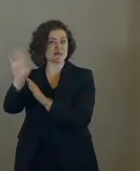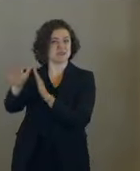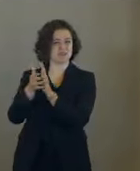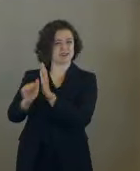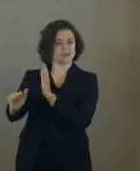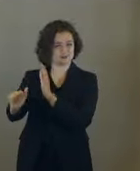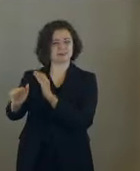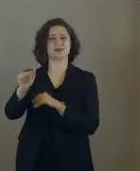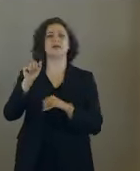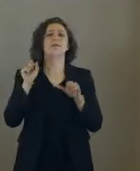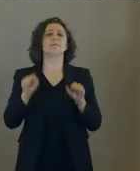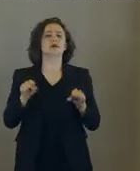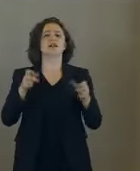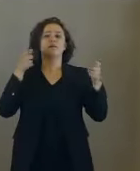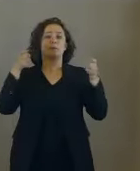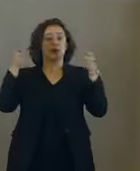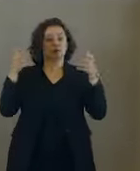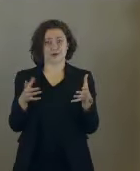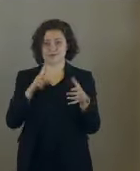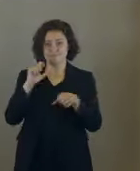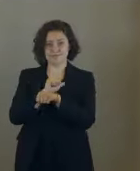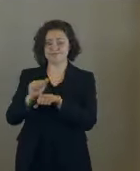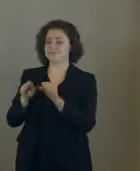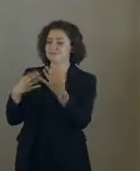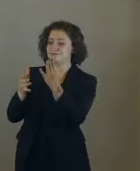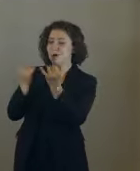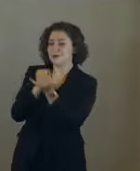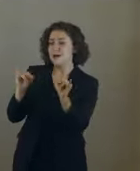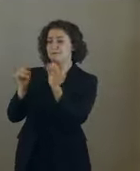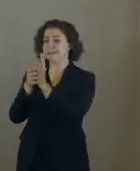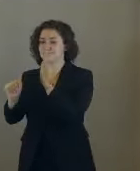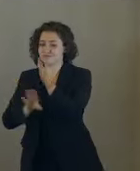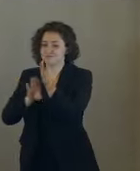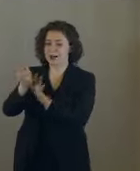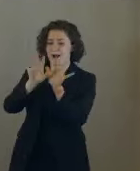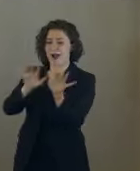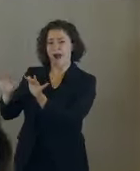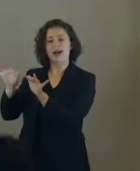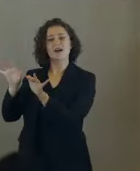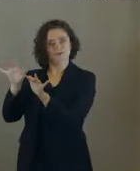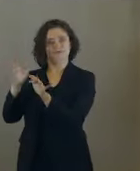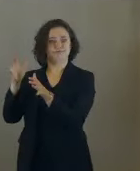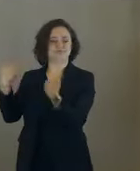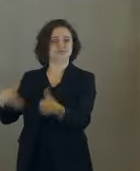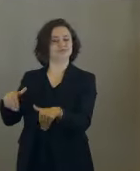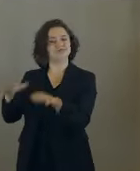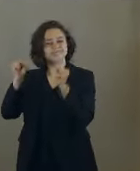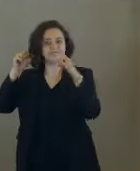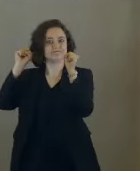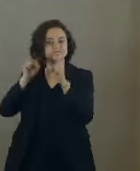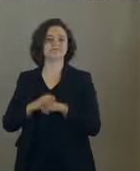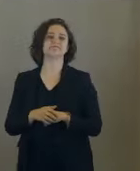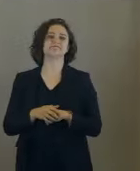So the ability of a manager to do that is just, at least for him, has been exceptional. And